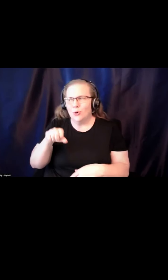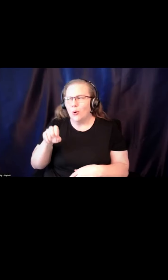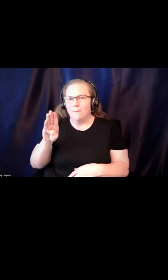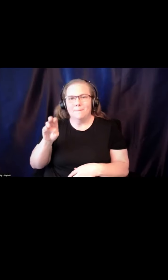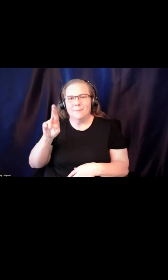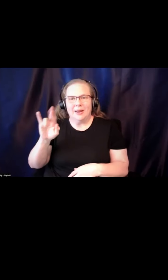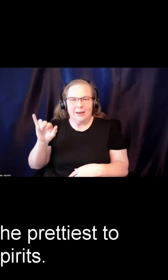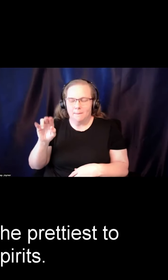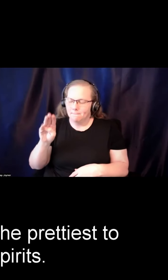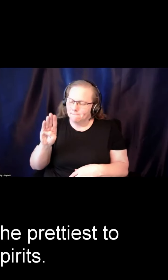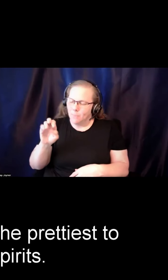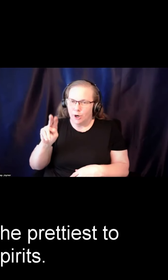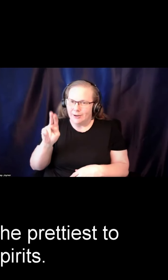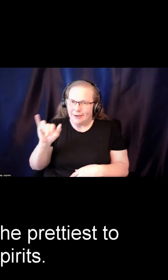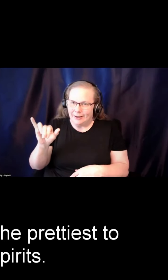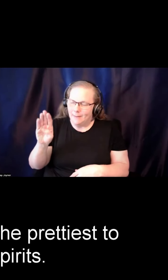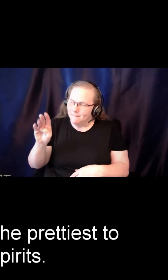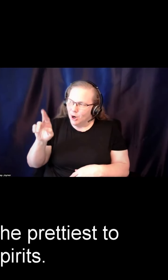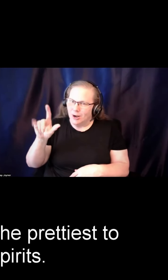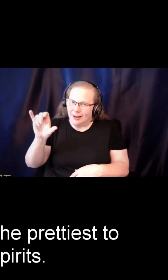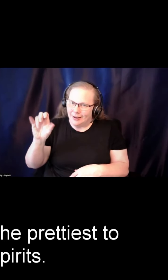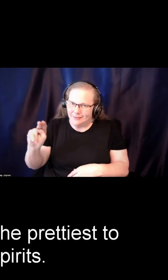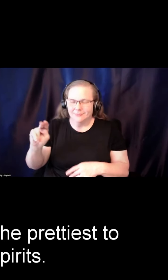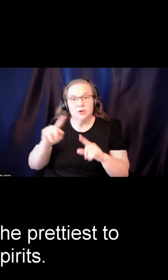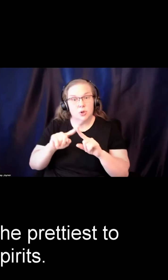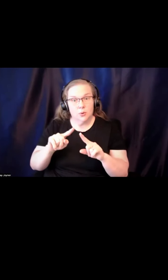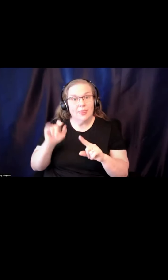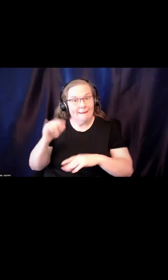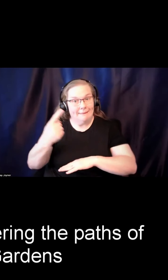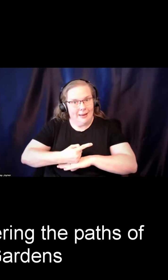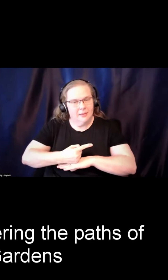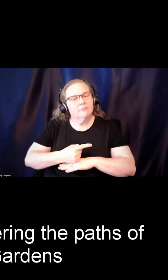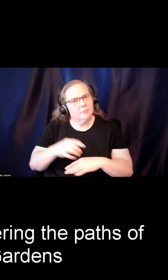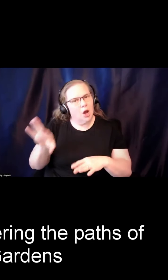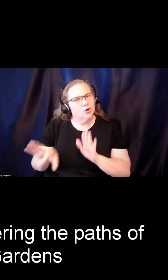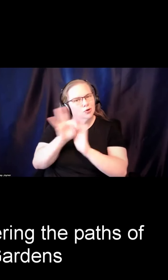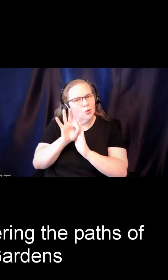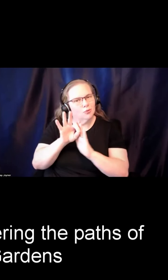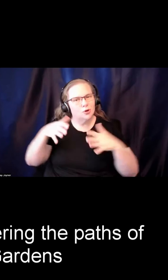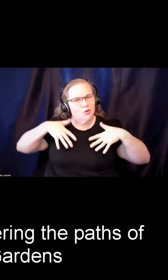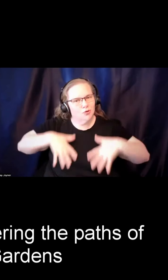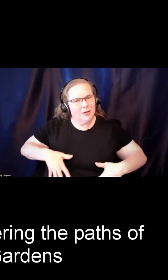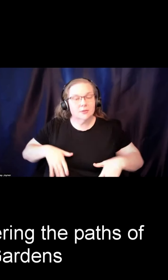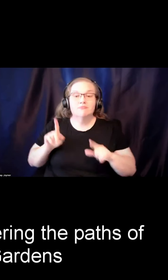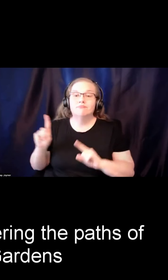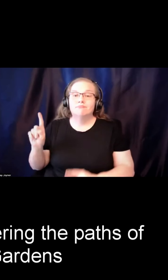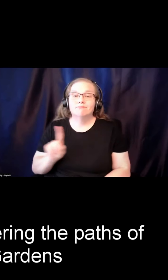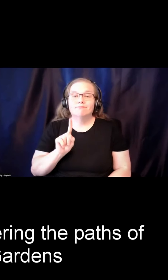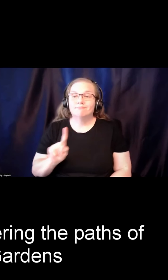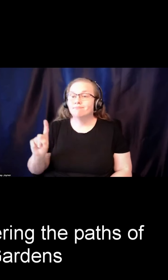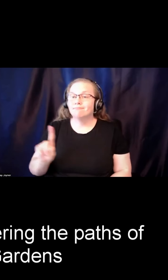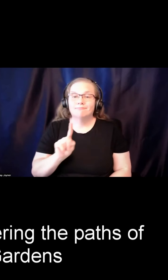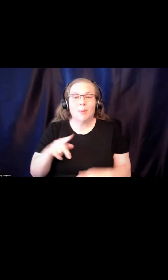Victrola. That day, I chose the prettiest to raise my spirits. So there I was, wandering the paths